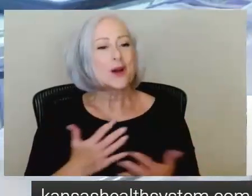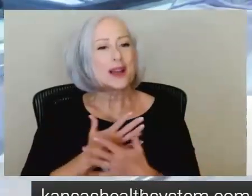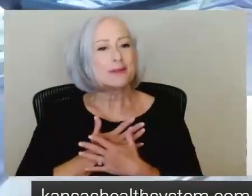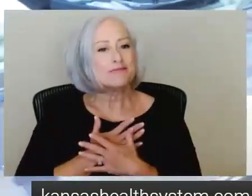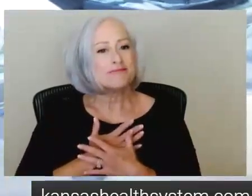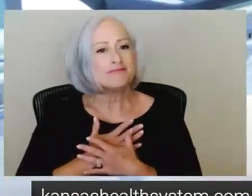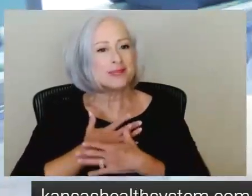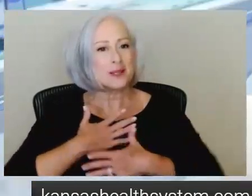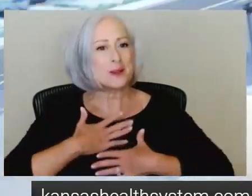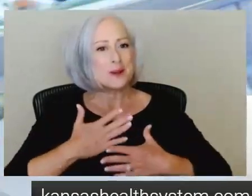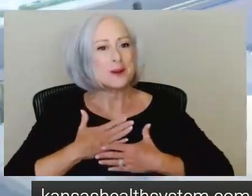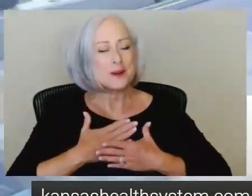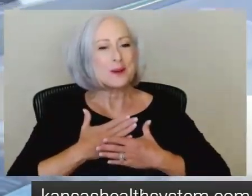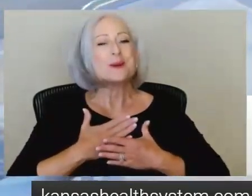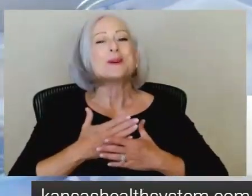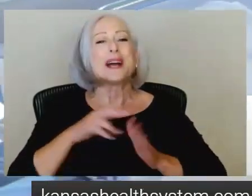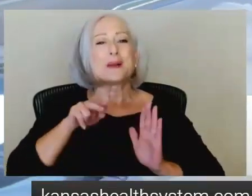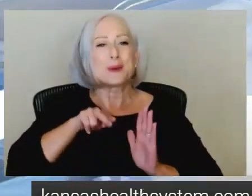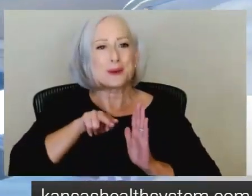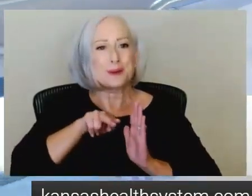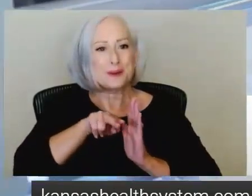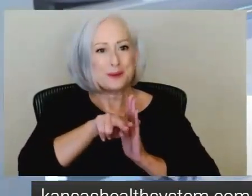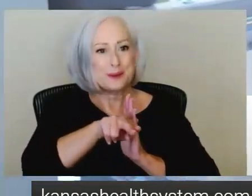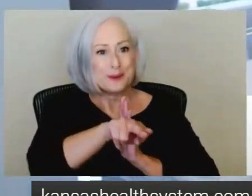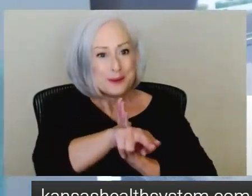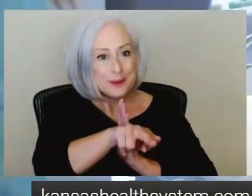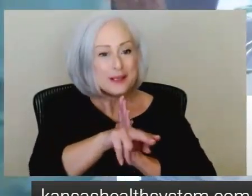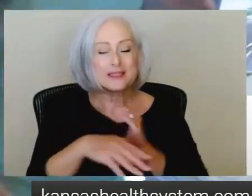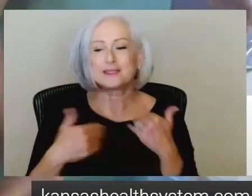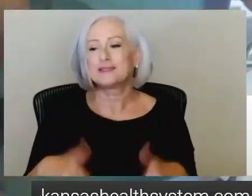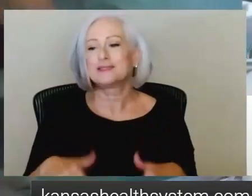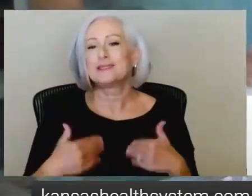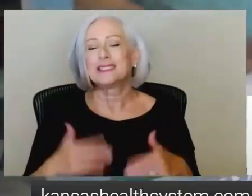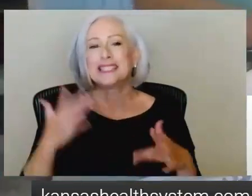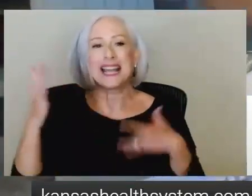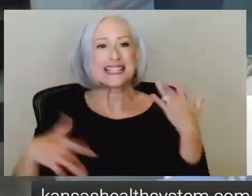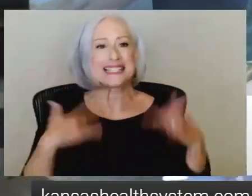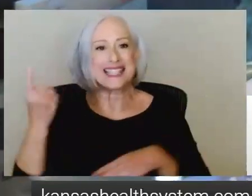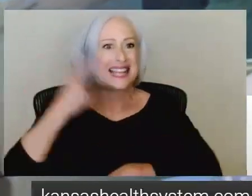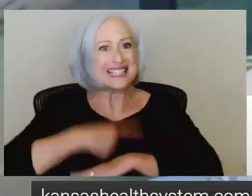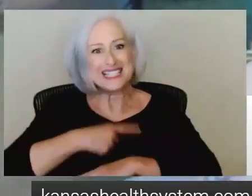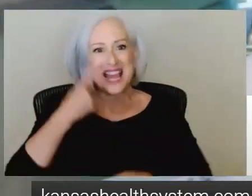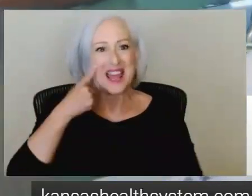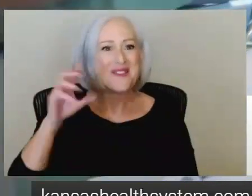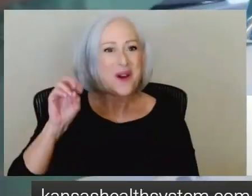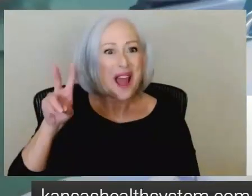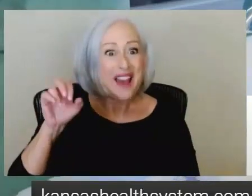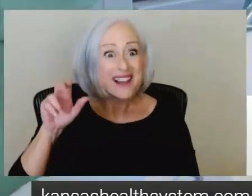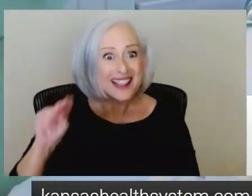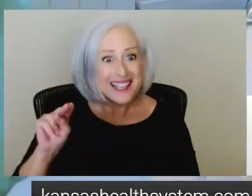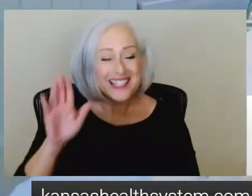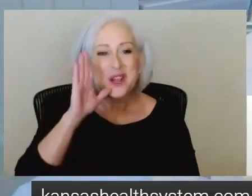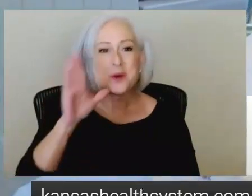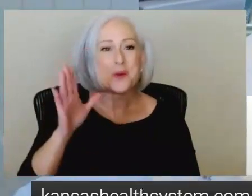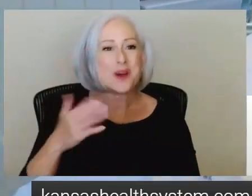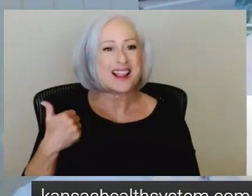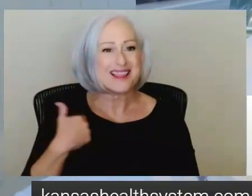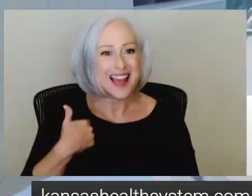get wheeled in. Guys, this is such an exciting day for Evelyn. She is about to have